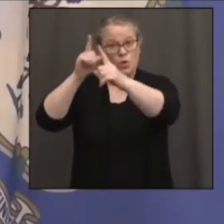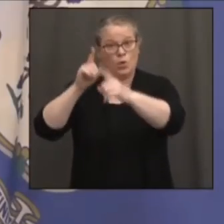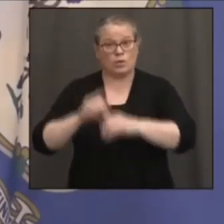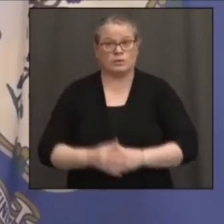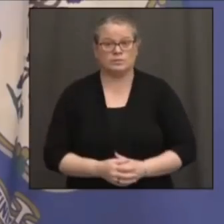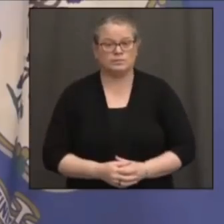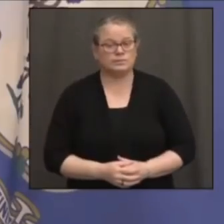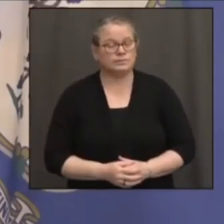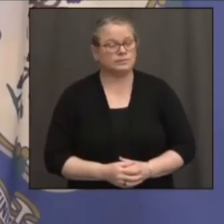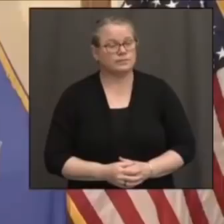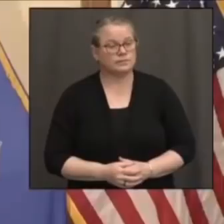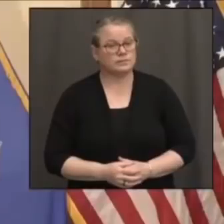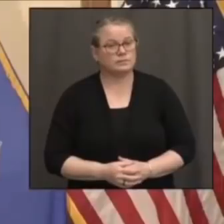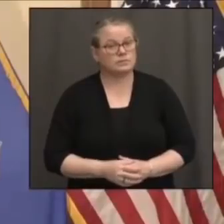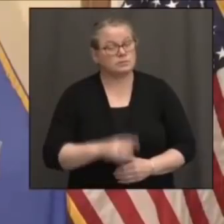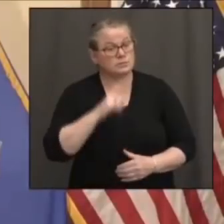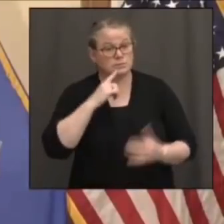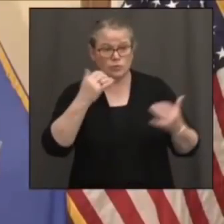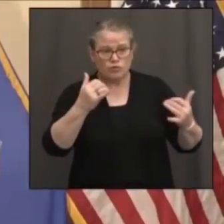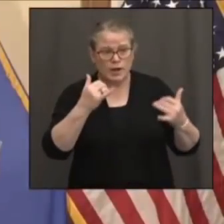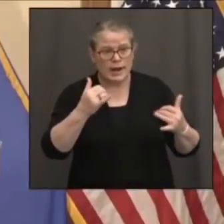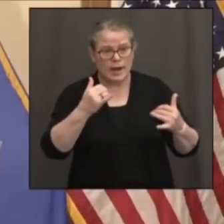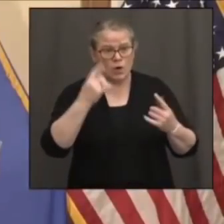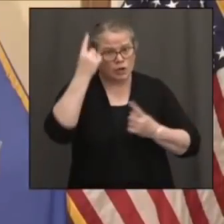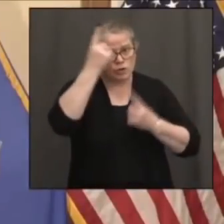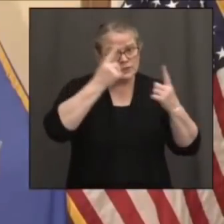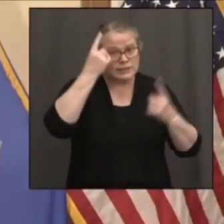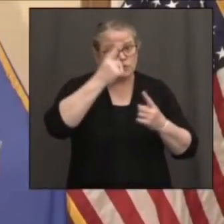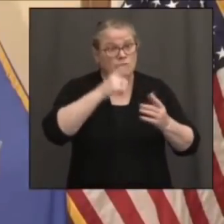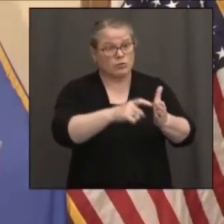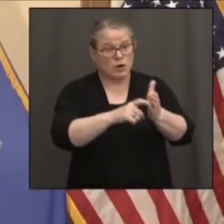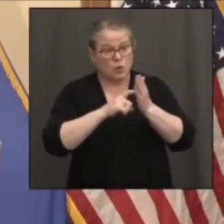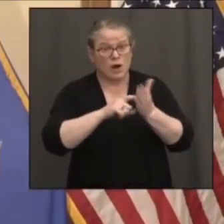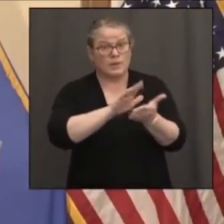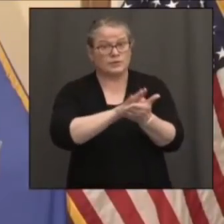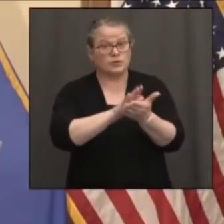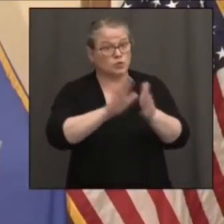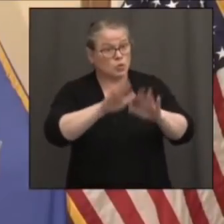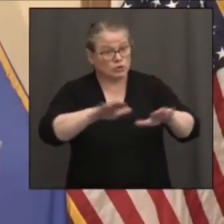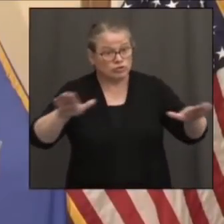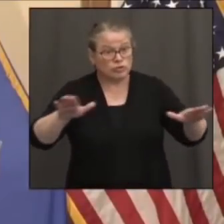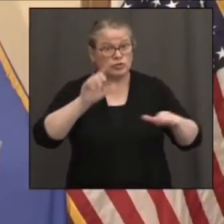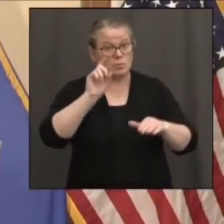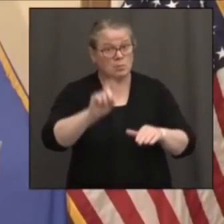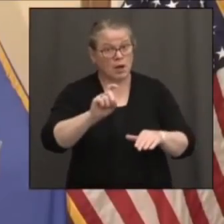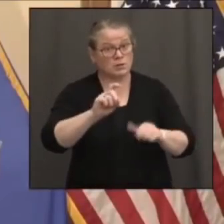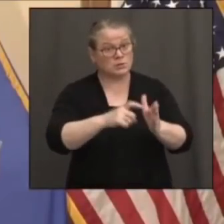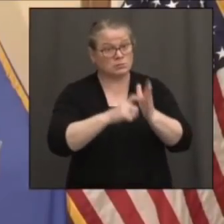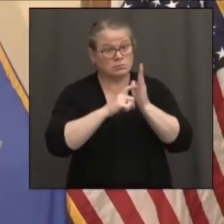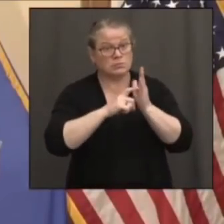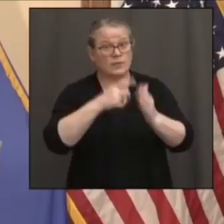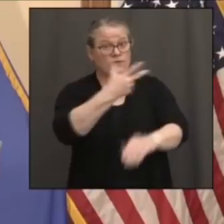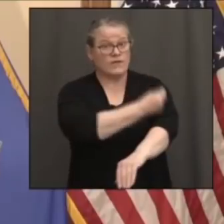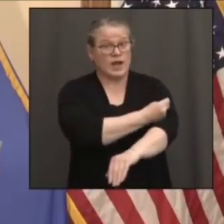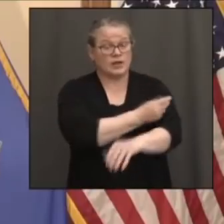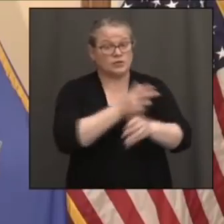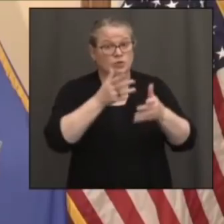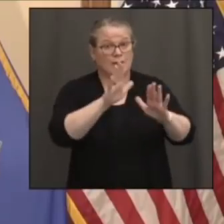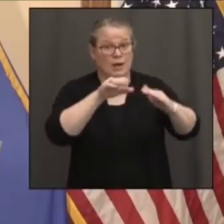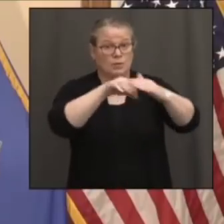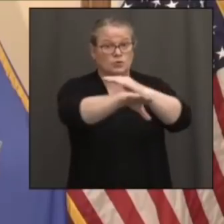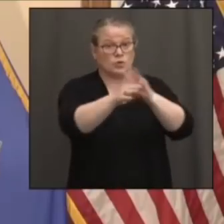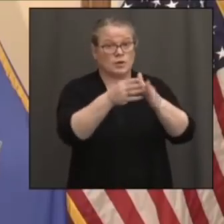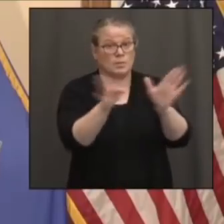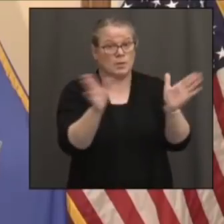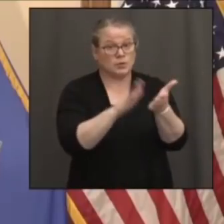not at this point contemplating any kind of requirement for school children to be vaccinated as a condition of attending